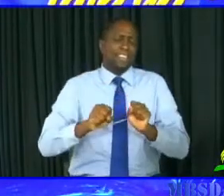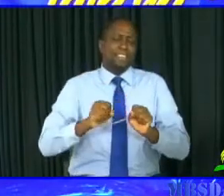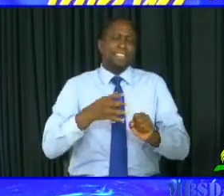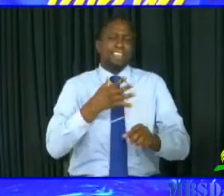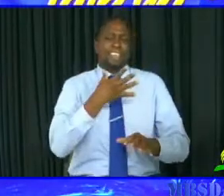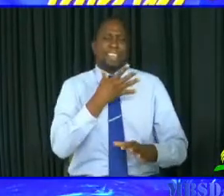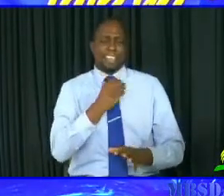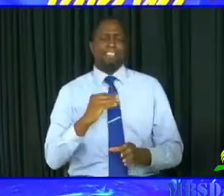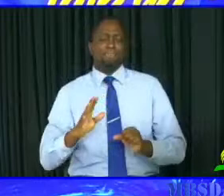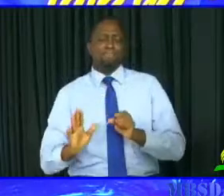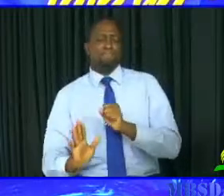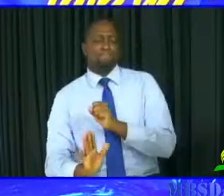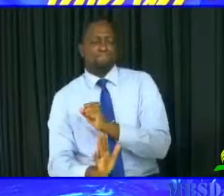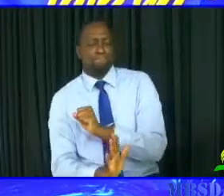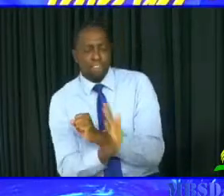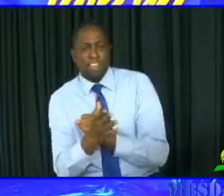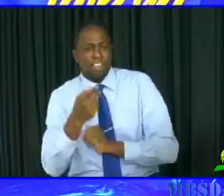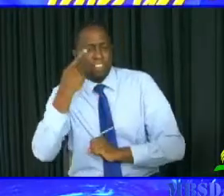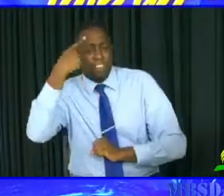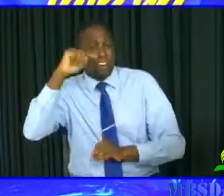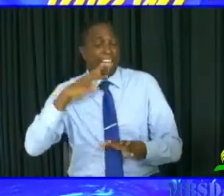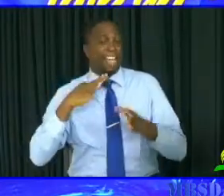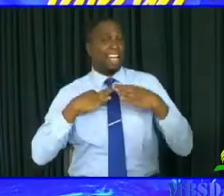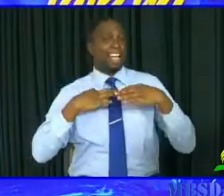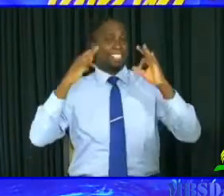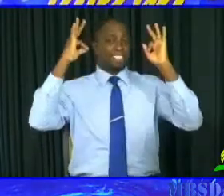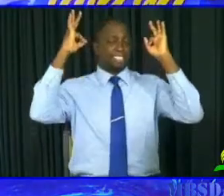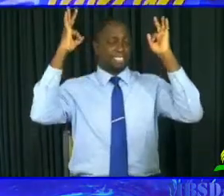and secure. For I've